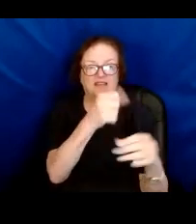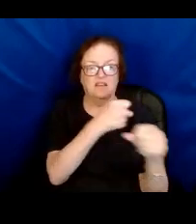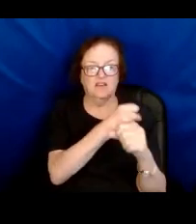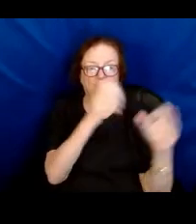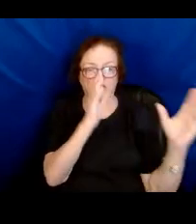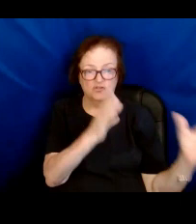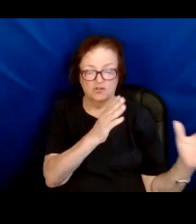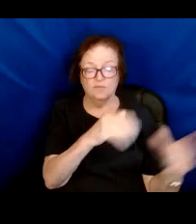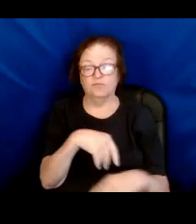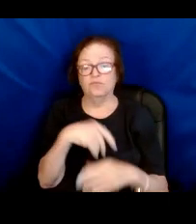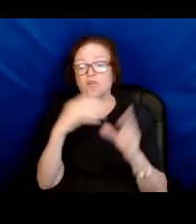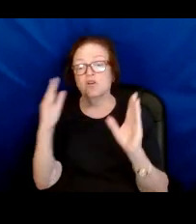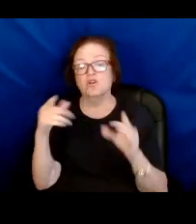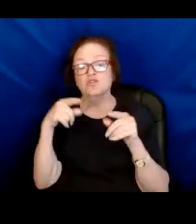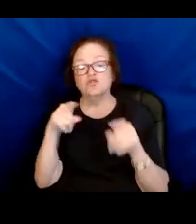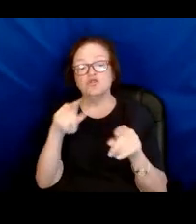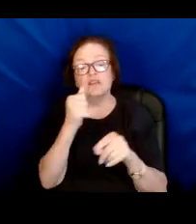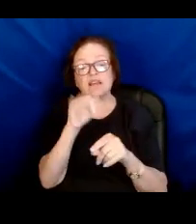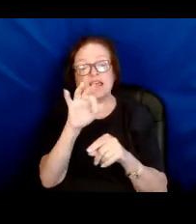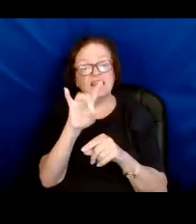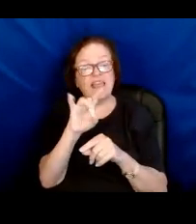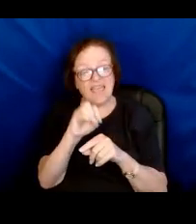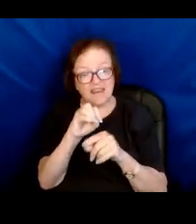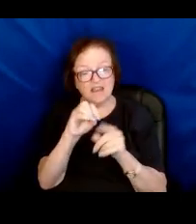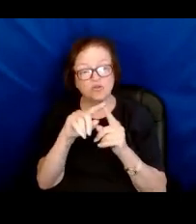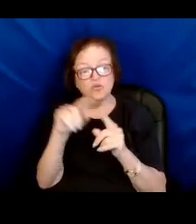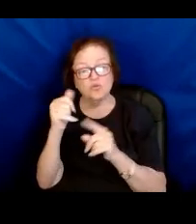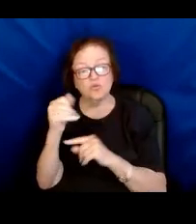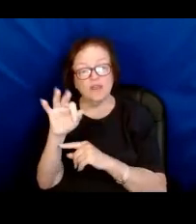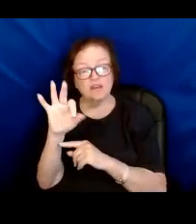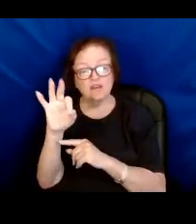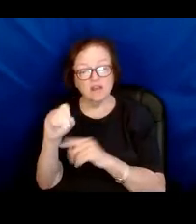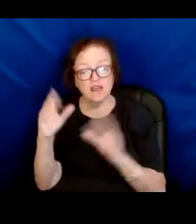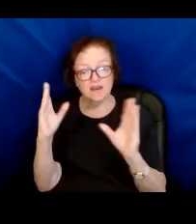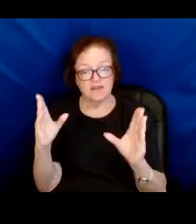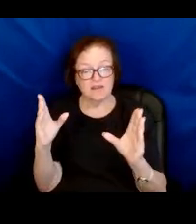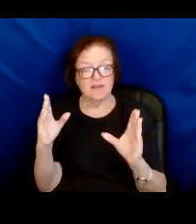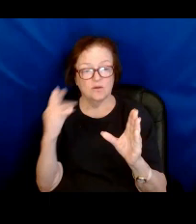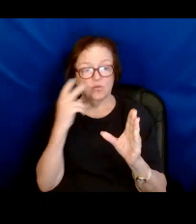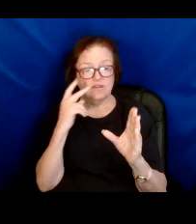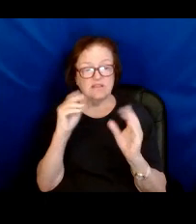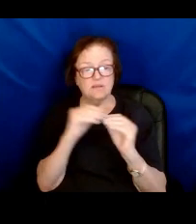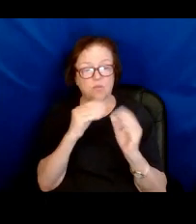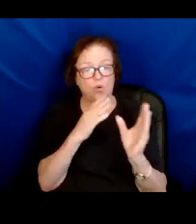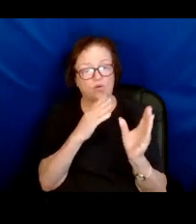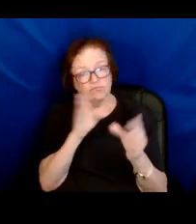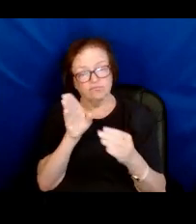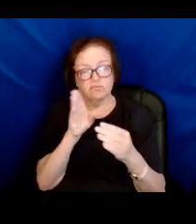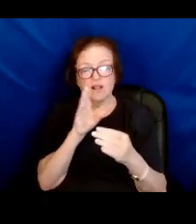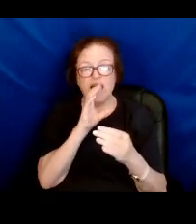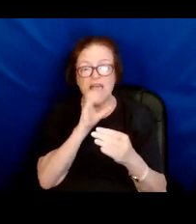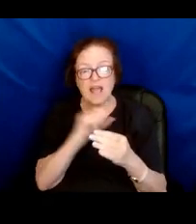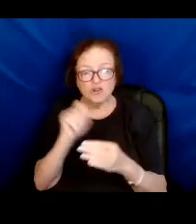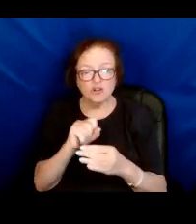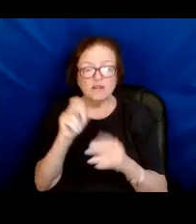During the 1980s, 1980 to 1990s, we see a lot more of the shift moving elderly people out of